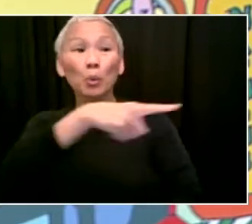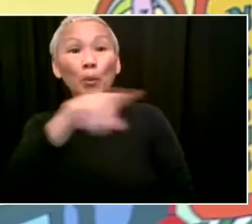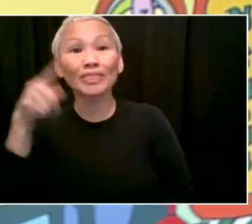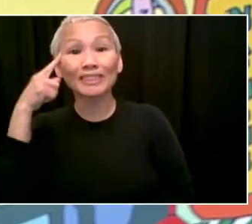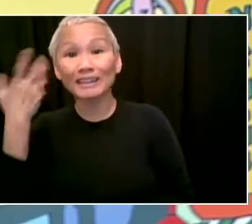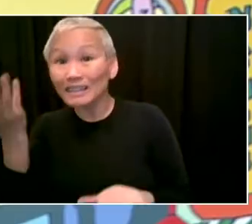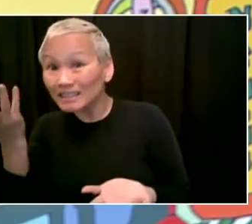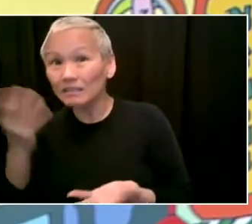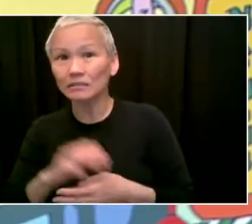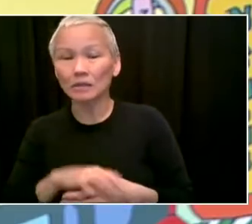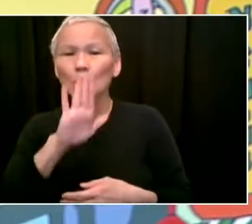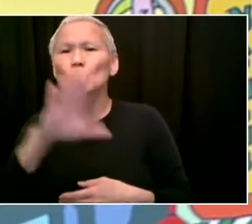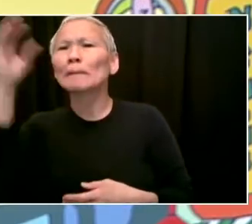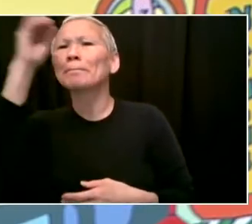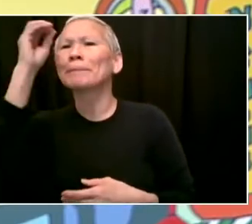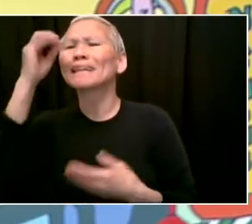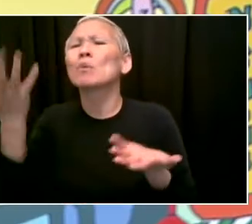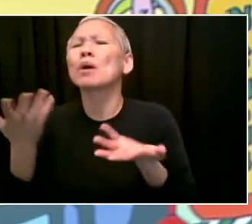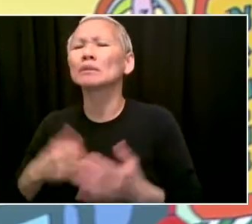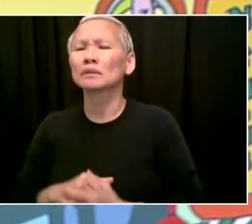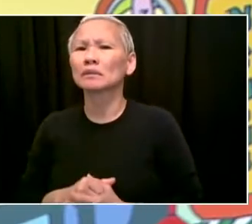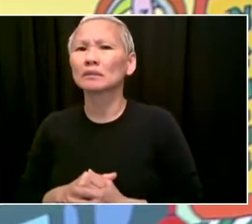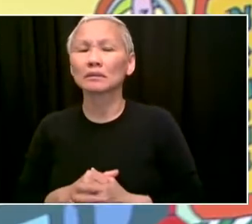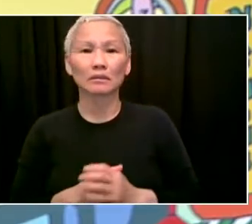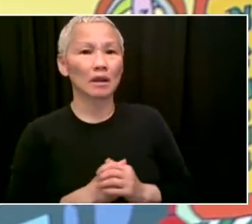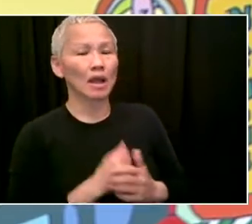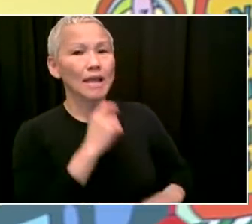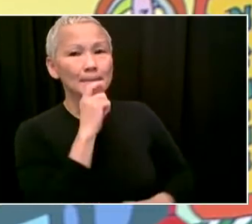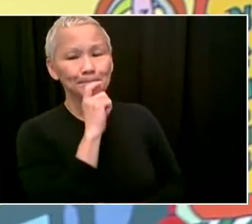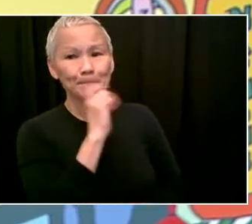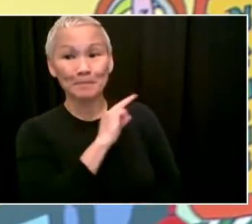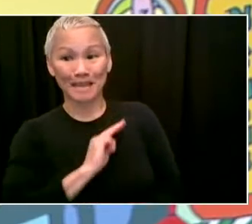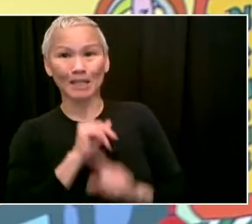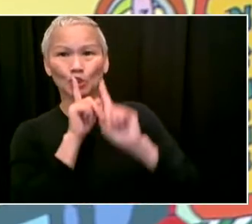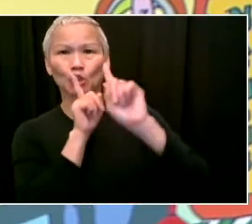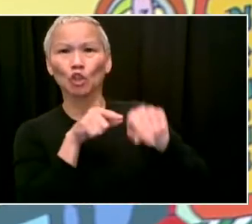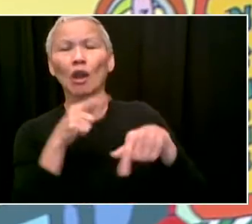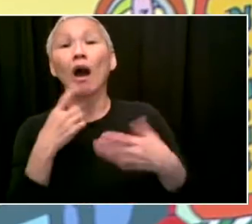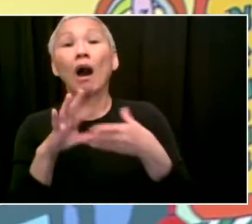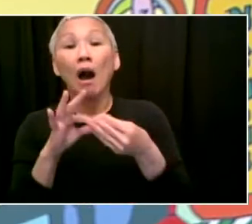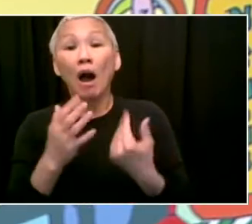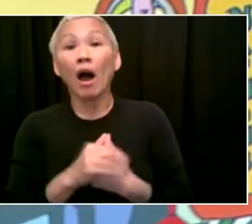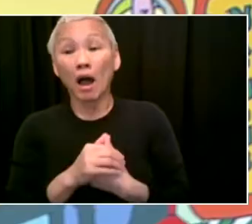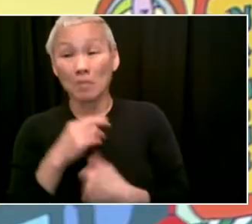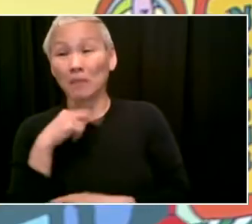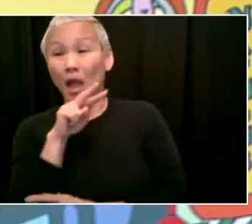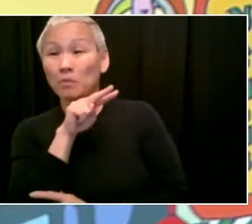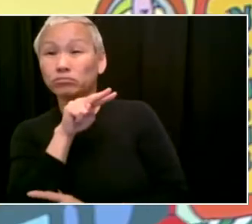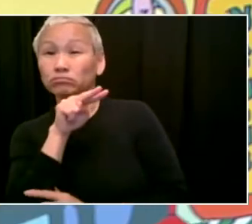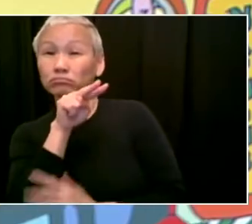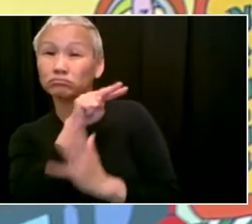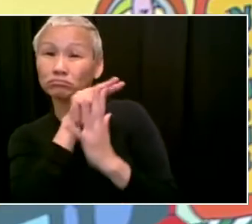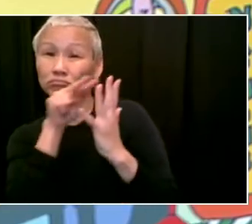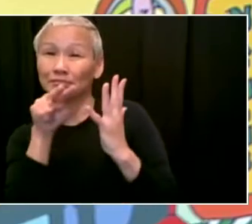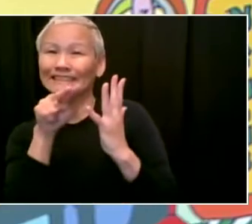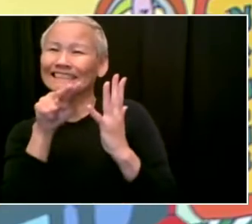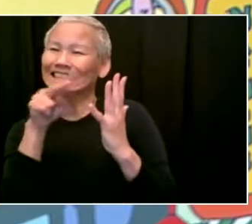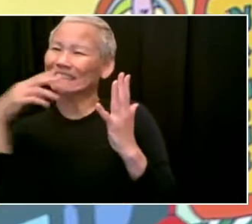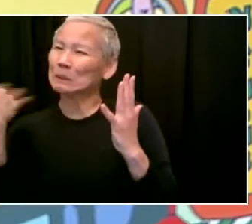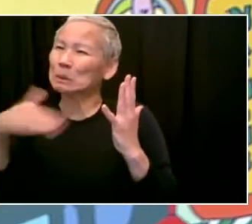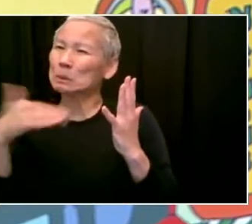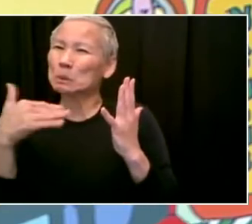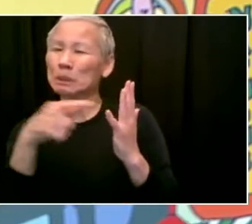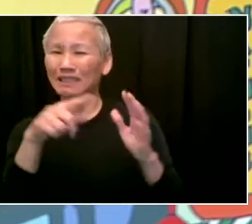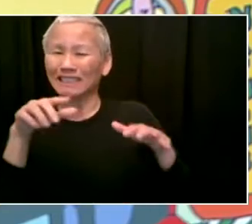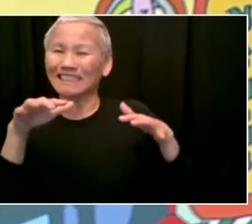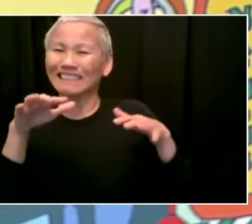I watched the debate. Sadly, I don't think it was much of a debate. I don't think it shed a lot of light, and New Yorkers need a